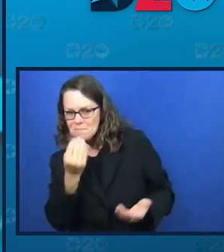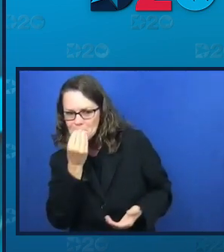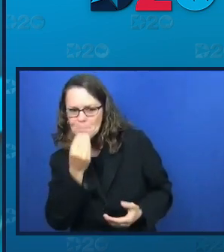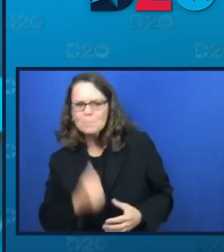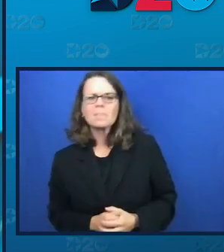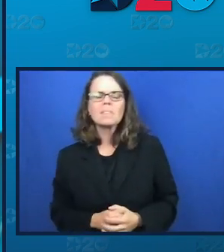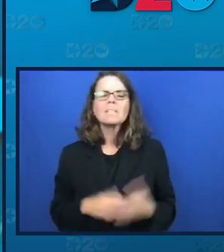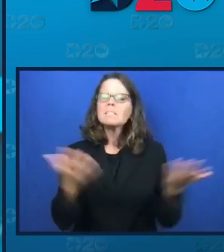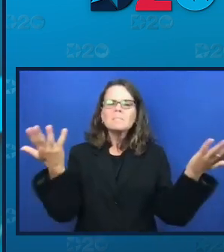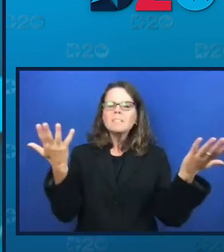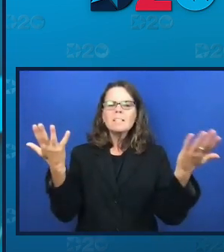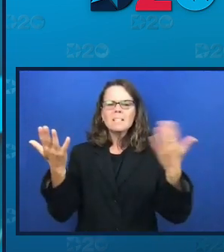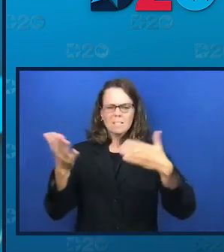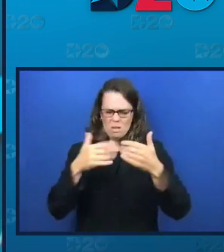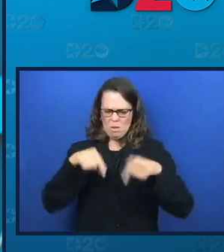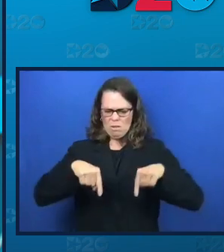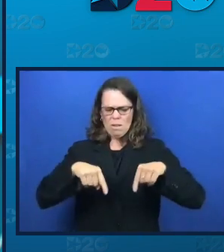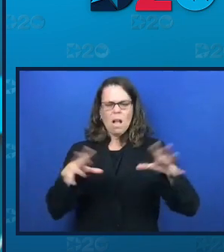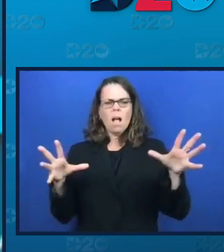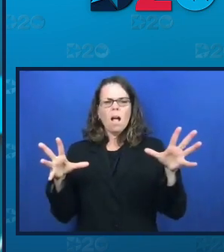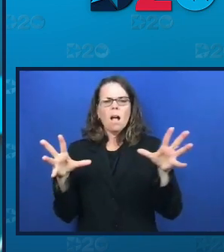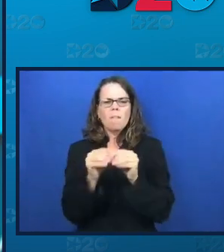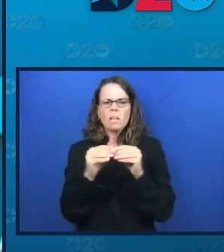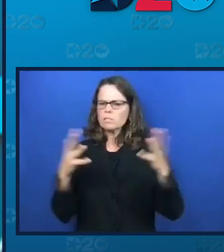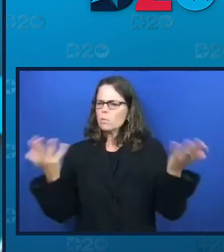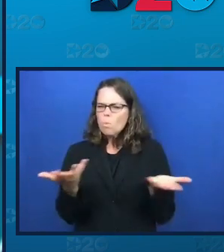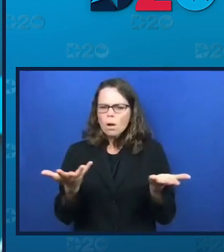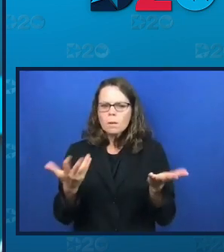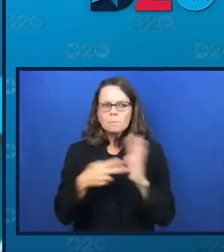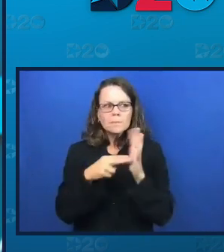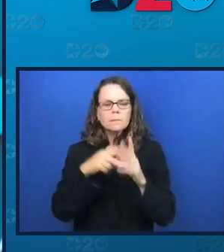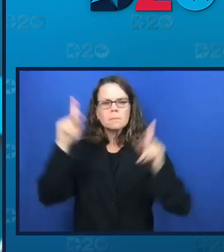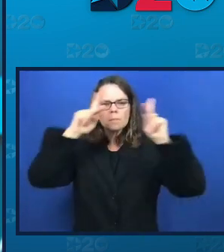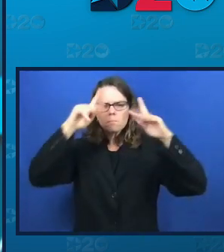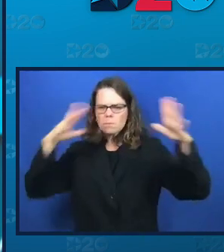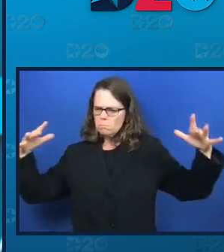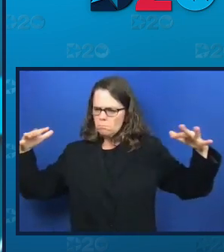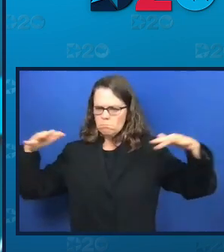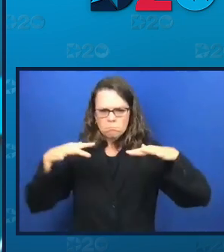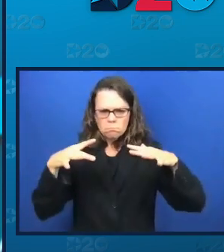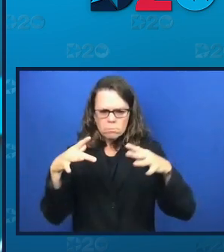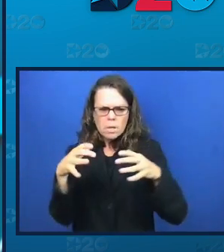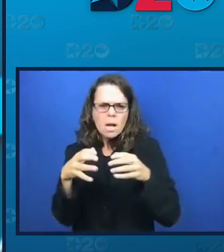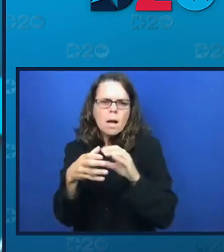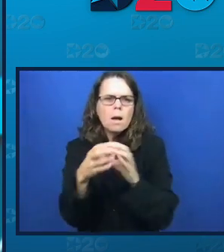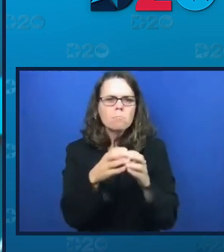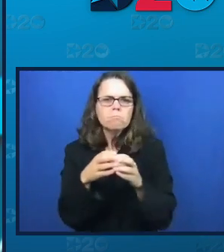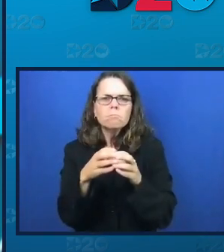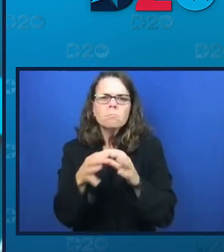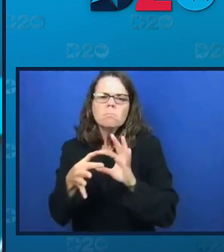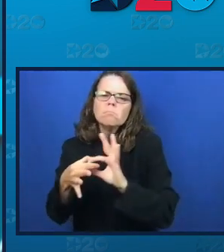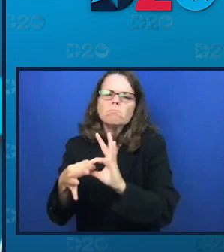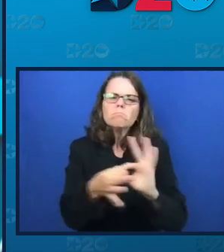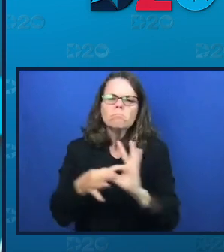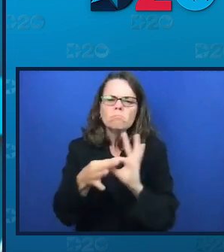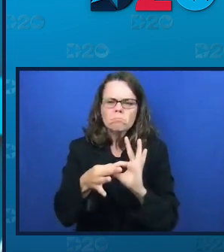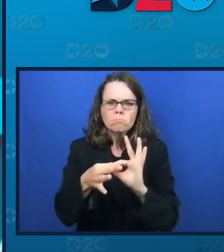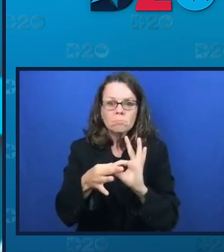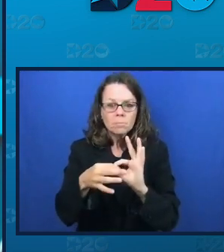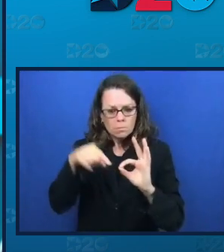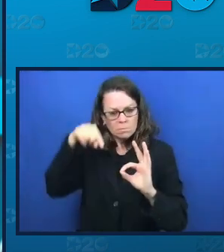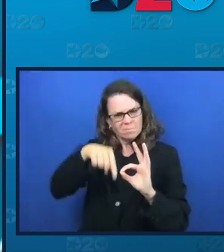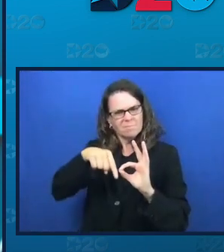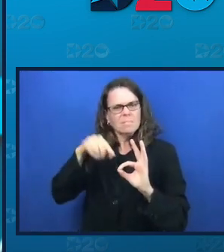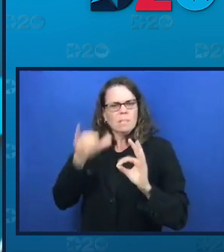together, then what has brought us together this year isn't partisanship, it's purpose. That's what has allowed us